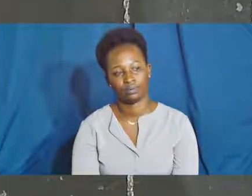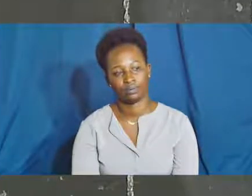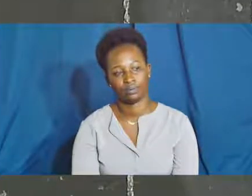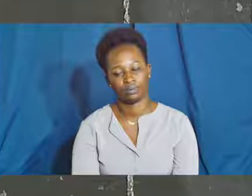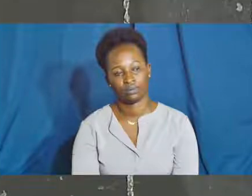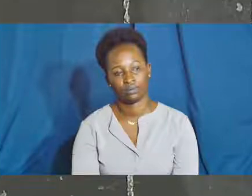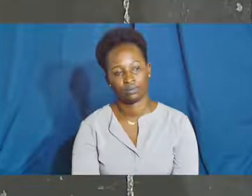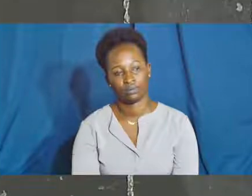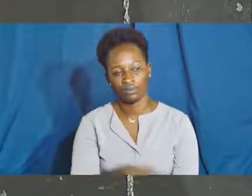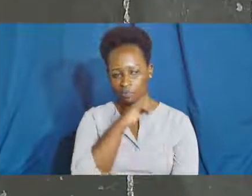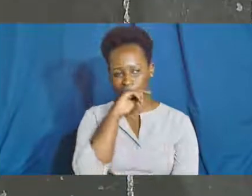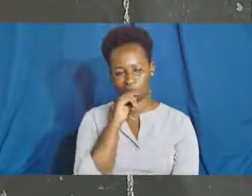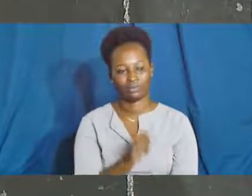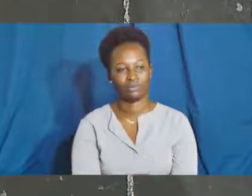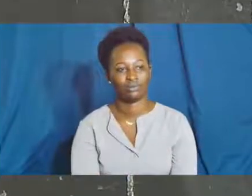Trading account